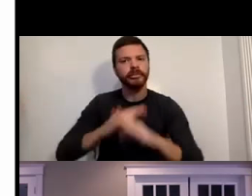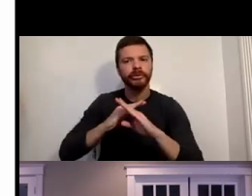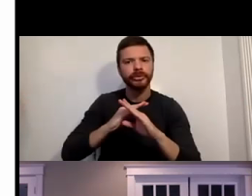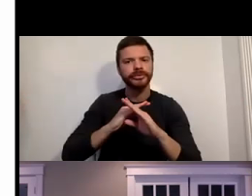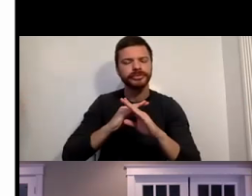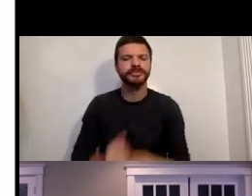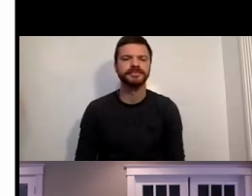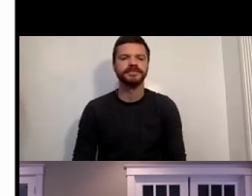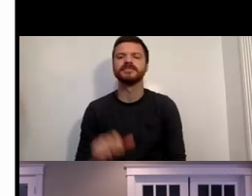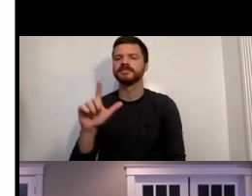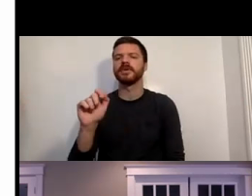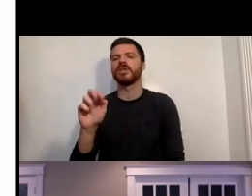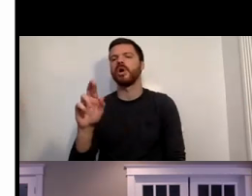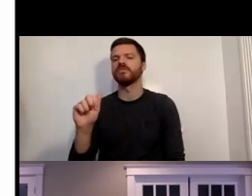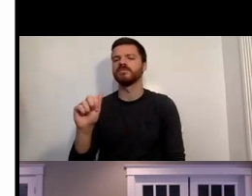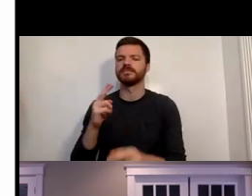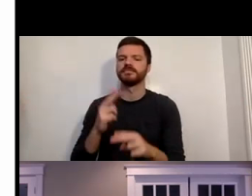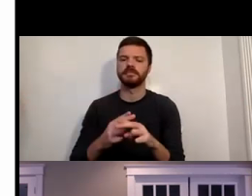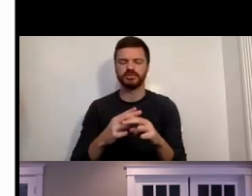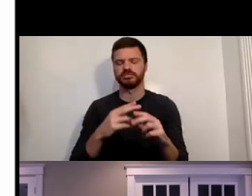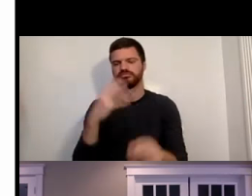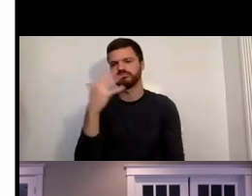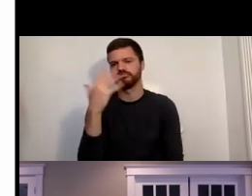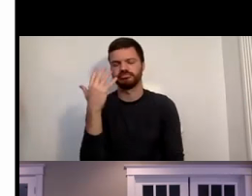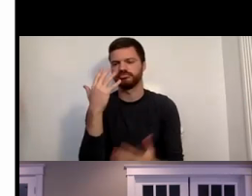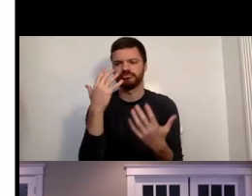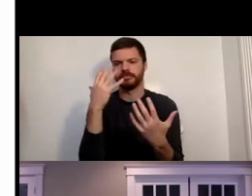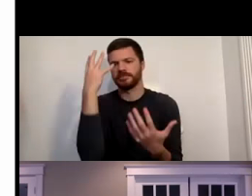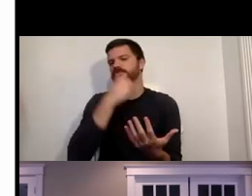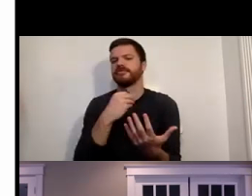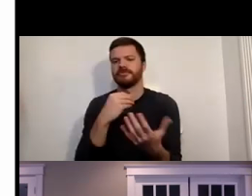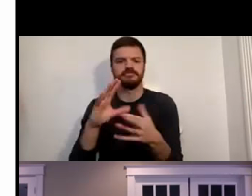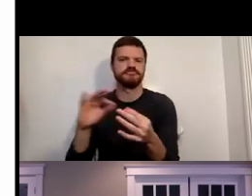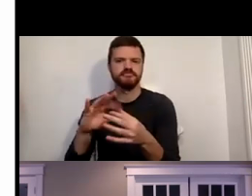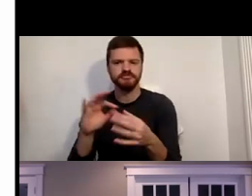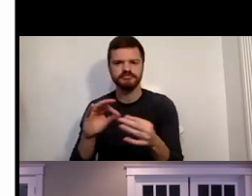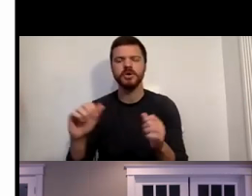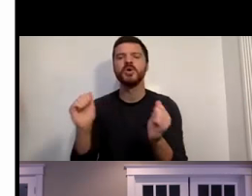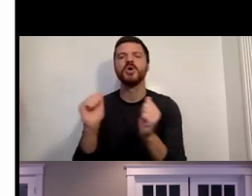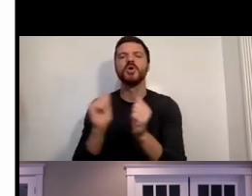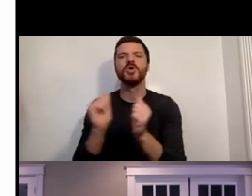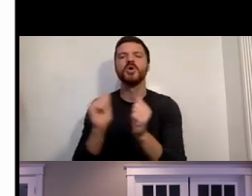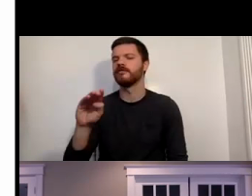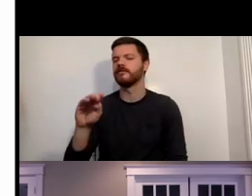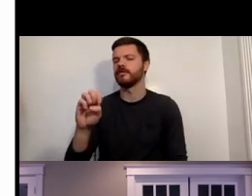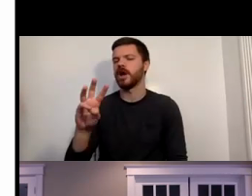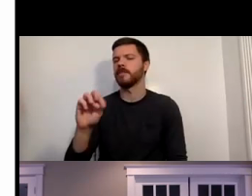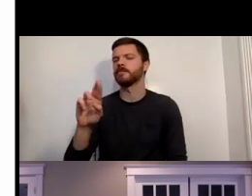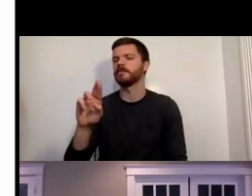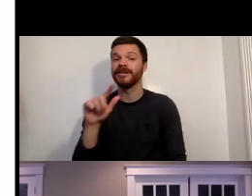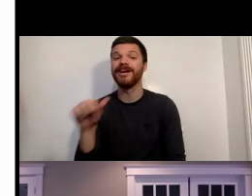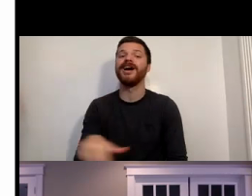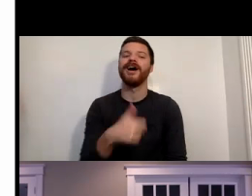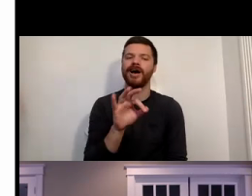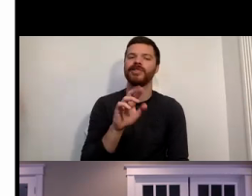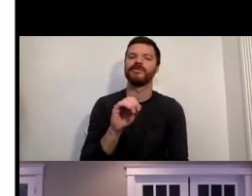this masterfully yesterday through the Consolidated Framework for Implementation Research. This is another framework called the